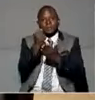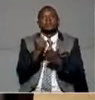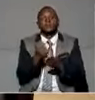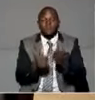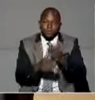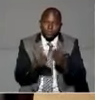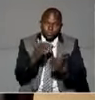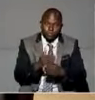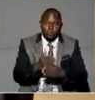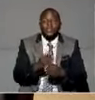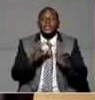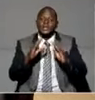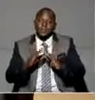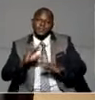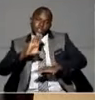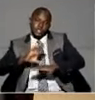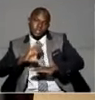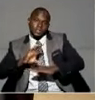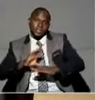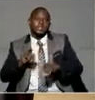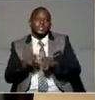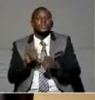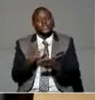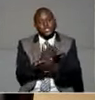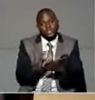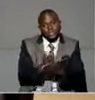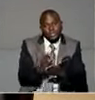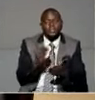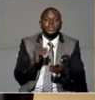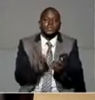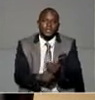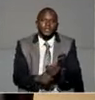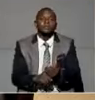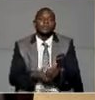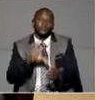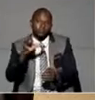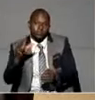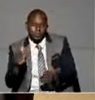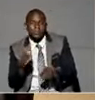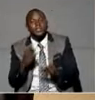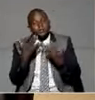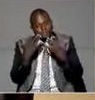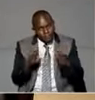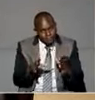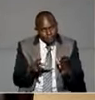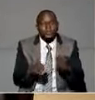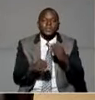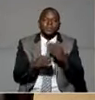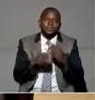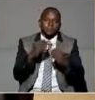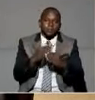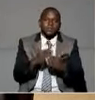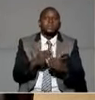on top of the shares that we are getting from dioceses, we have been able to complete it. And Equity Bank is our